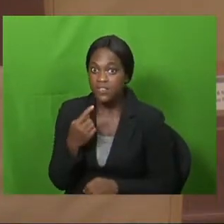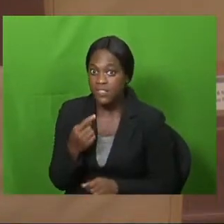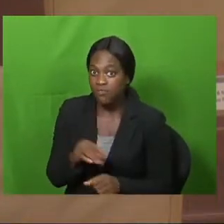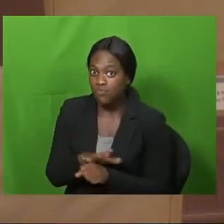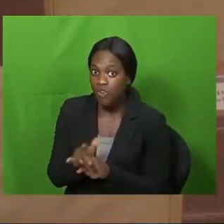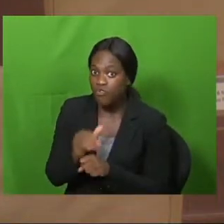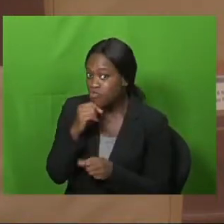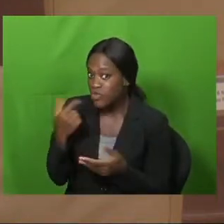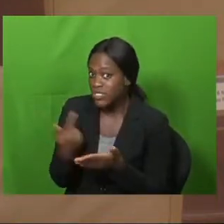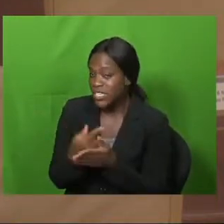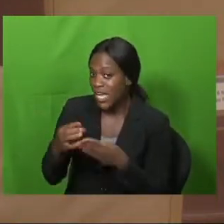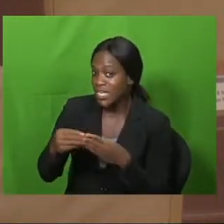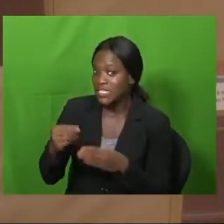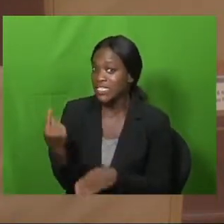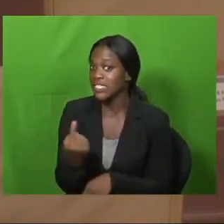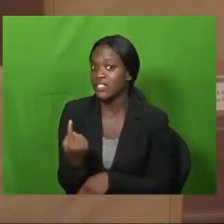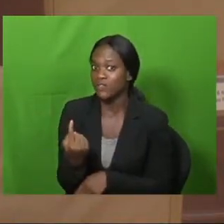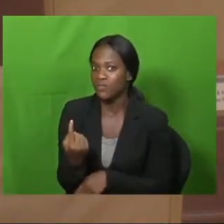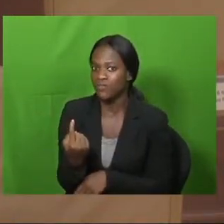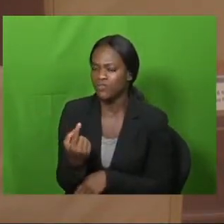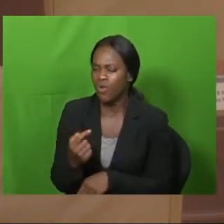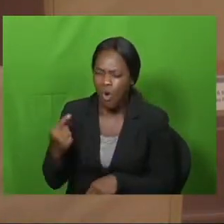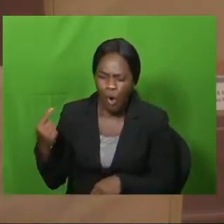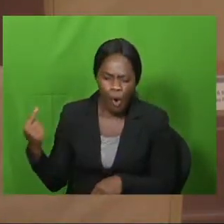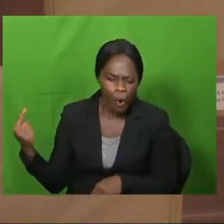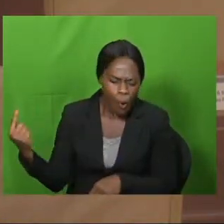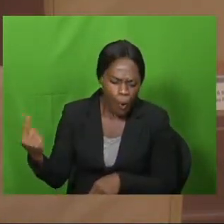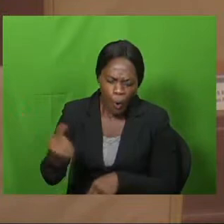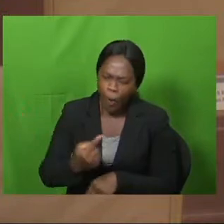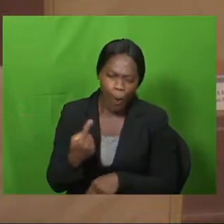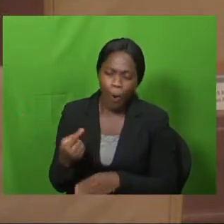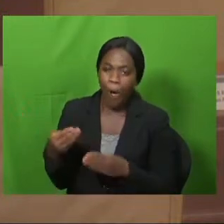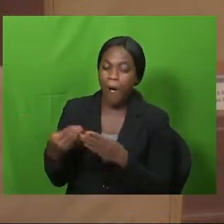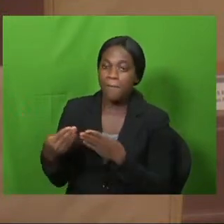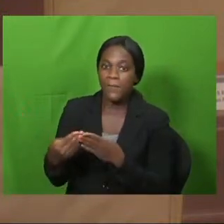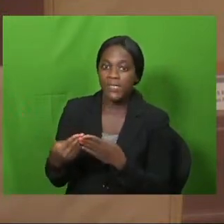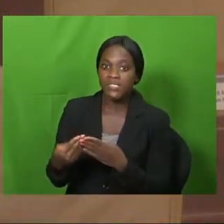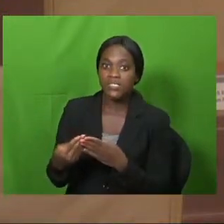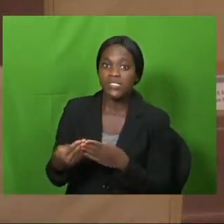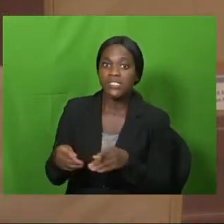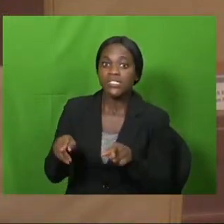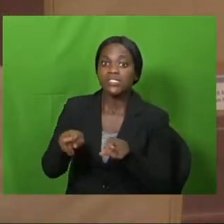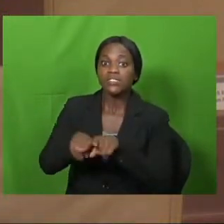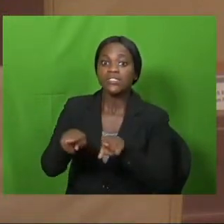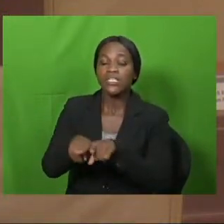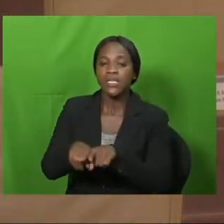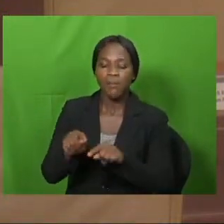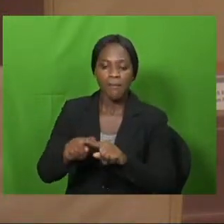cedi. And so all currencies should be performing at par. Your currency,